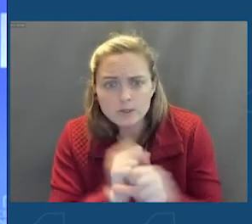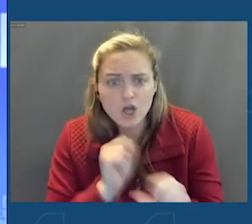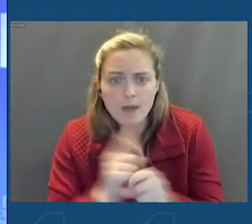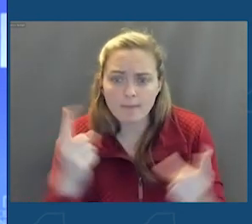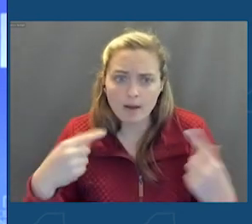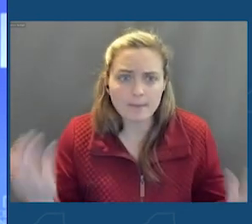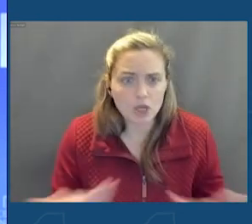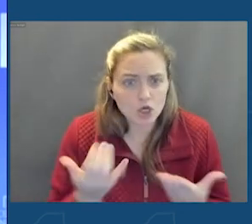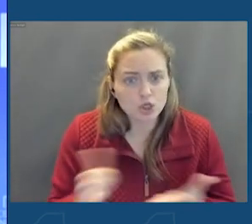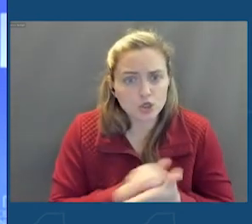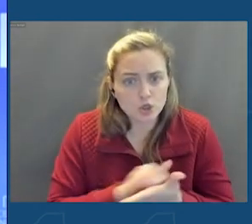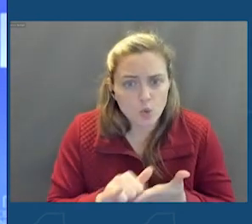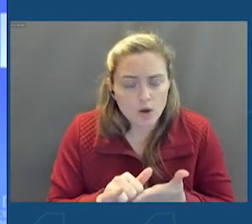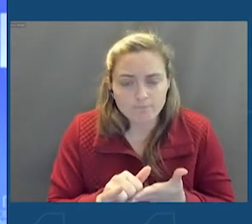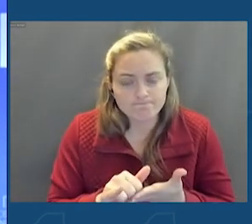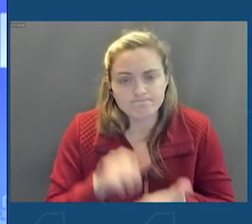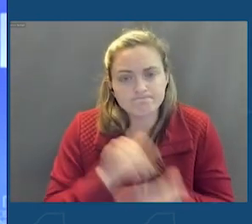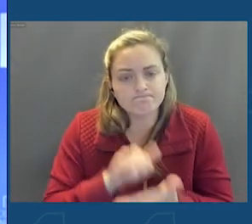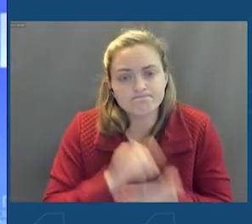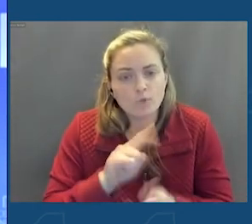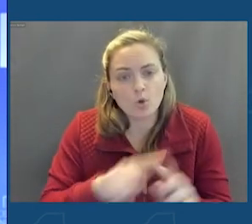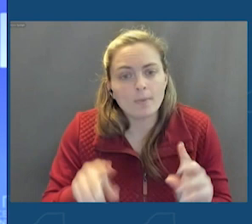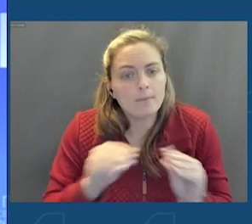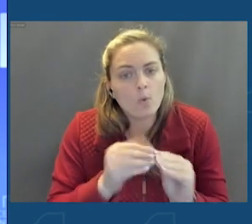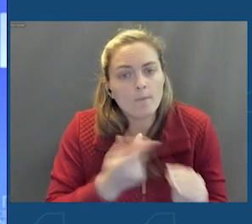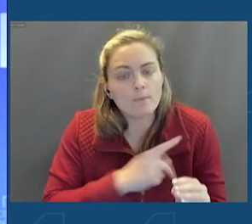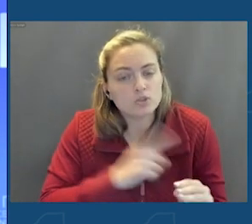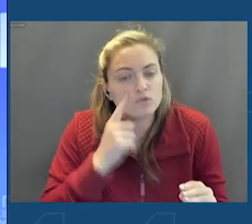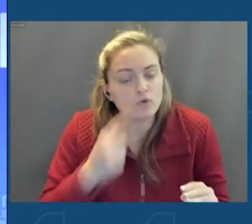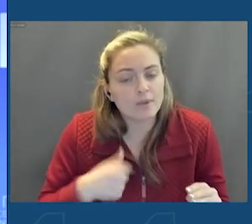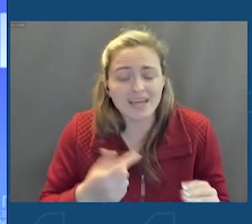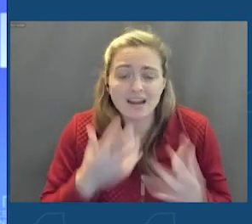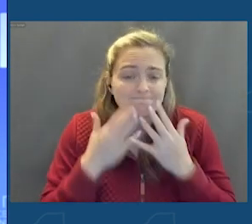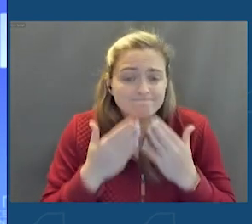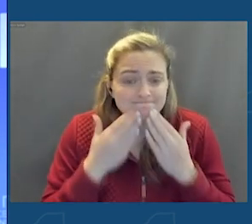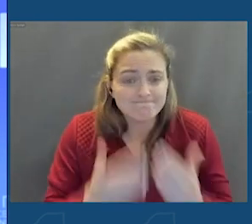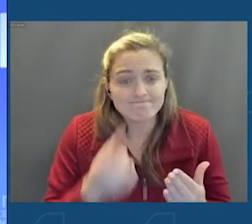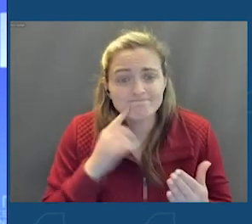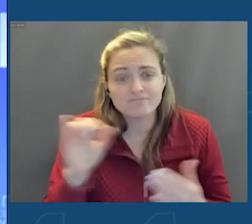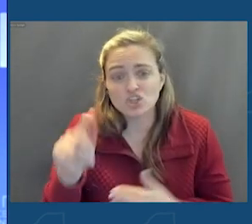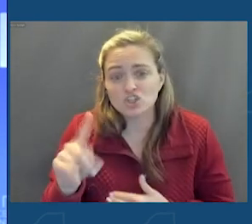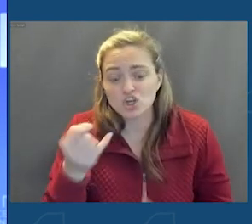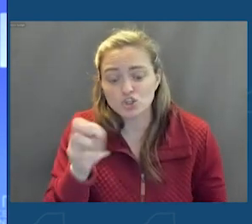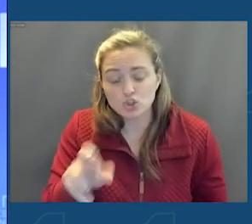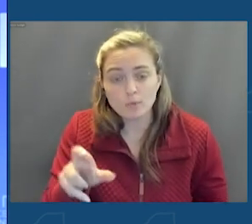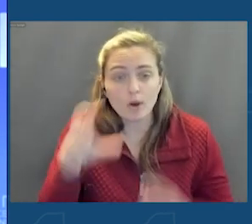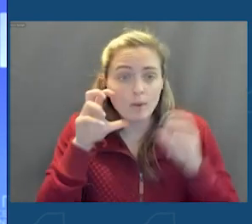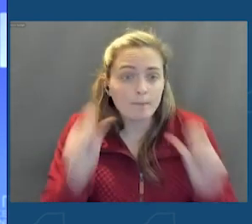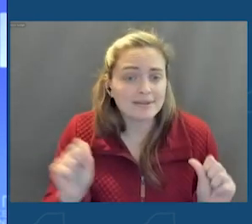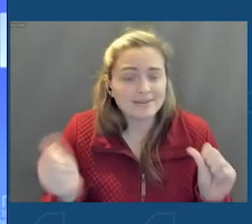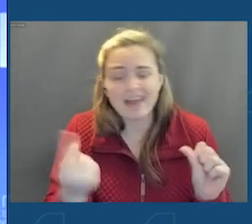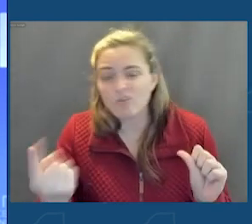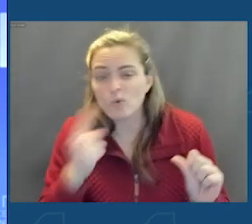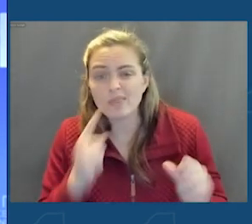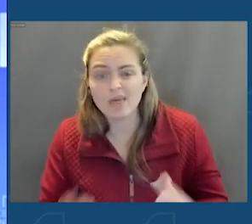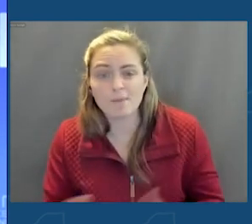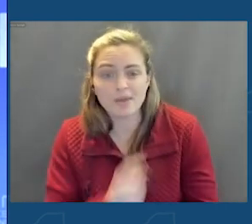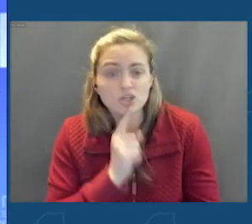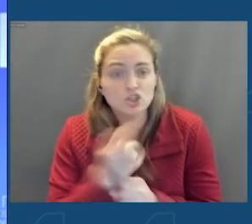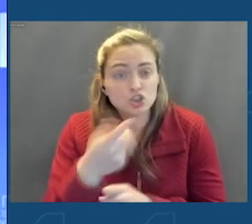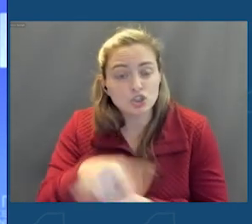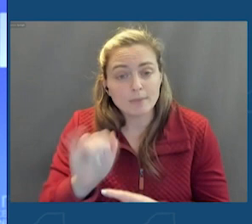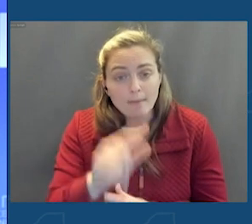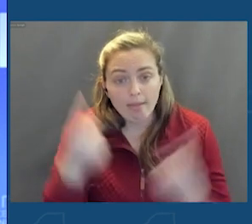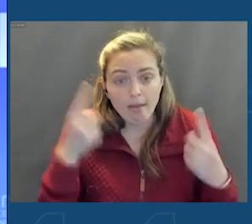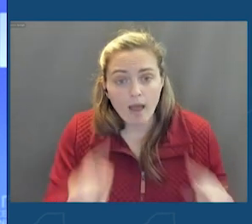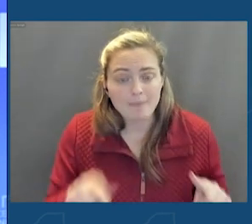York. So this could not be more personal to me. And I'm grateful to Chuck Schumer, our president, and everybody who made that CHIPS bill happen, because this